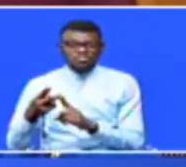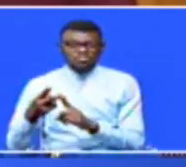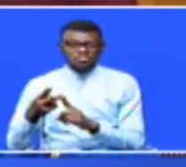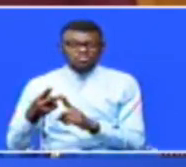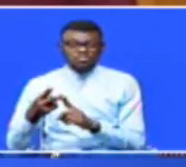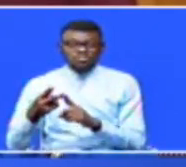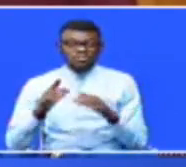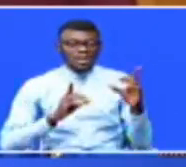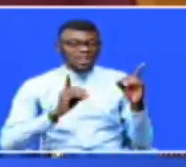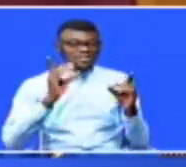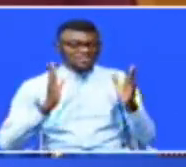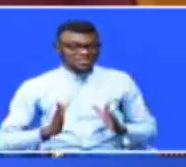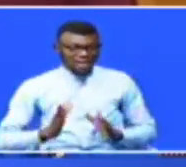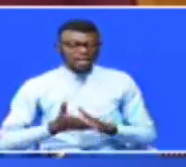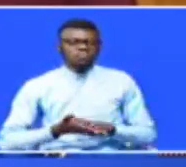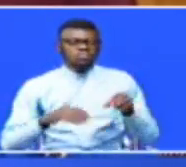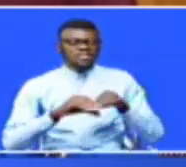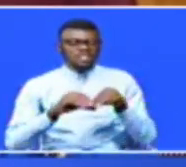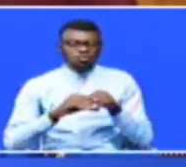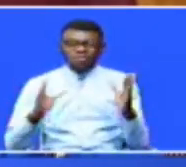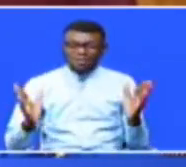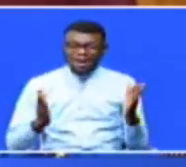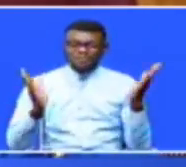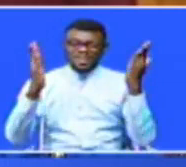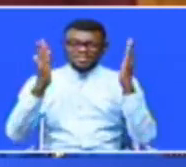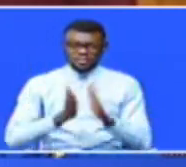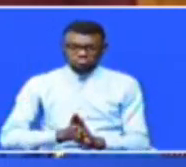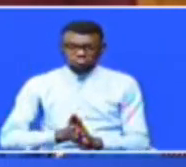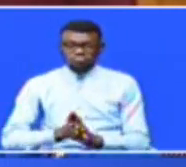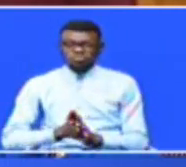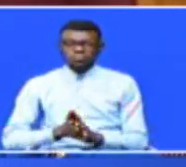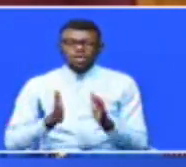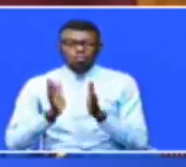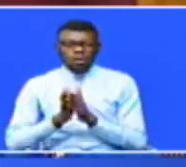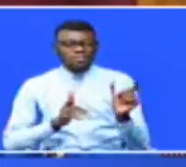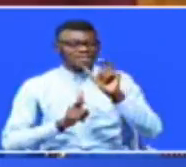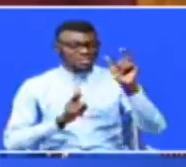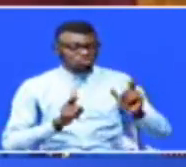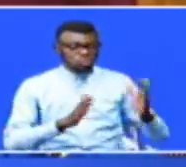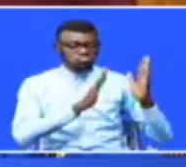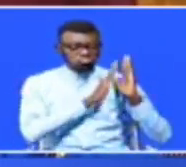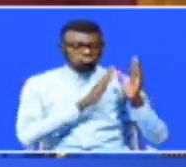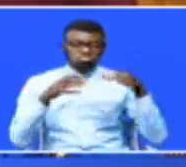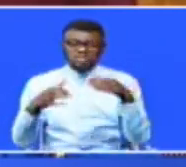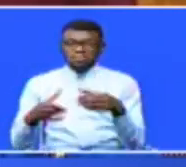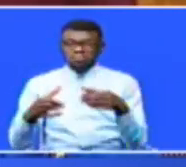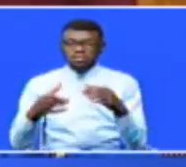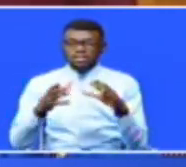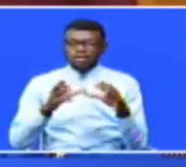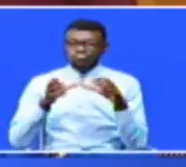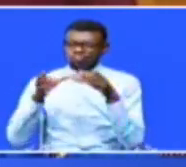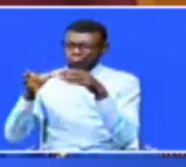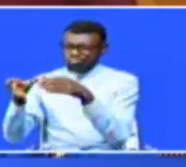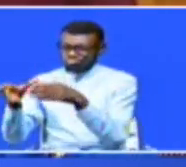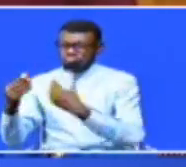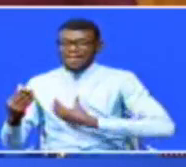accompanied by the Director of Internal Affairs Unit and the Regional Security Team, to visit the